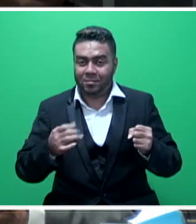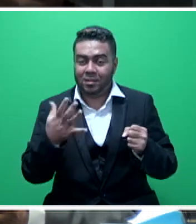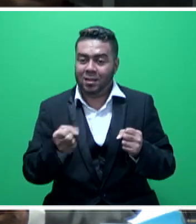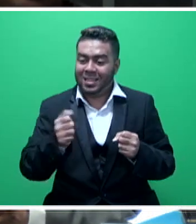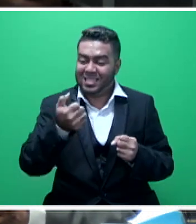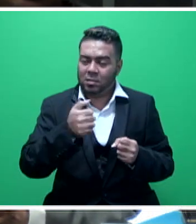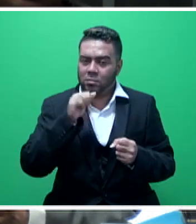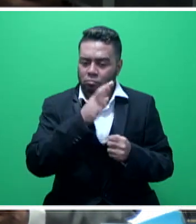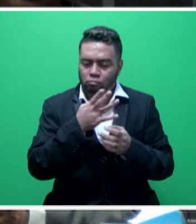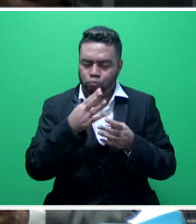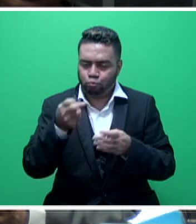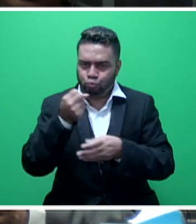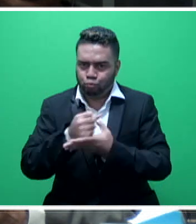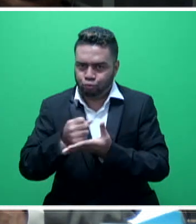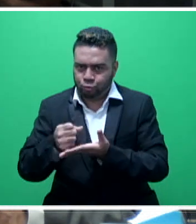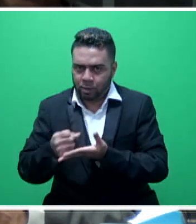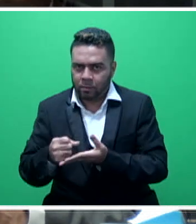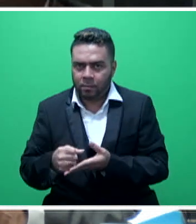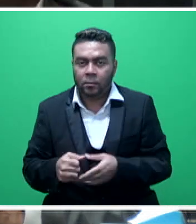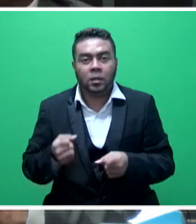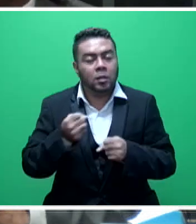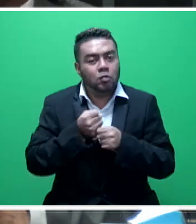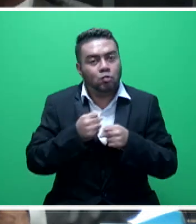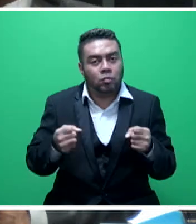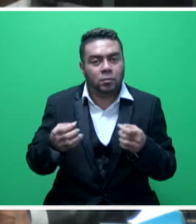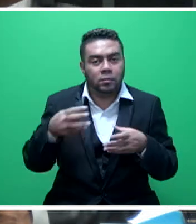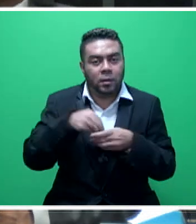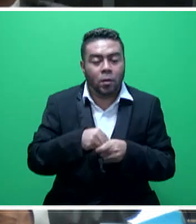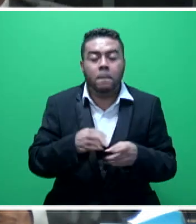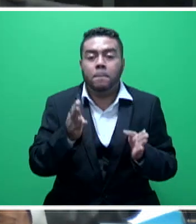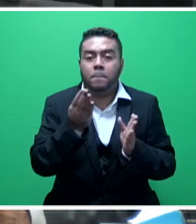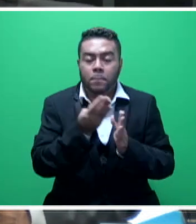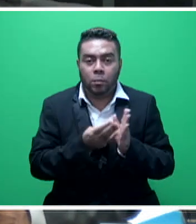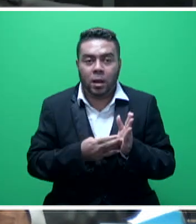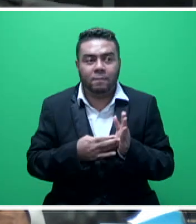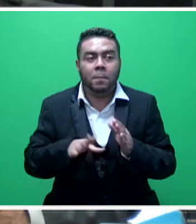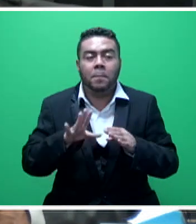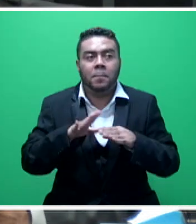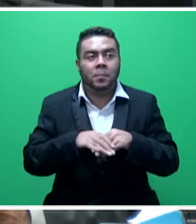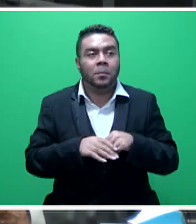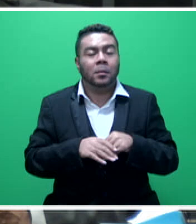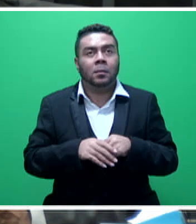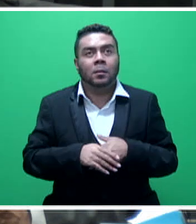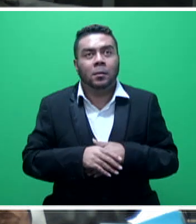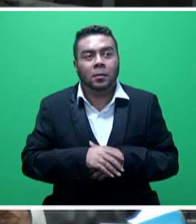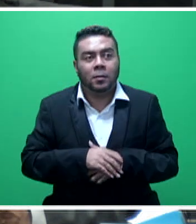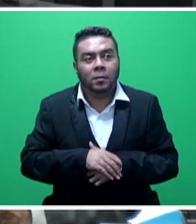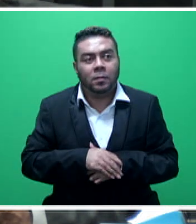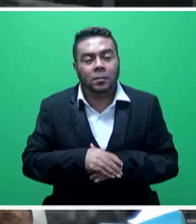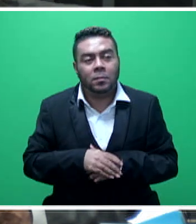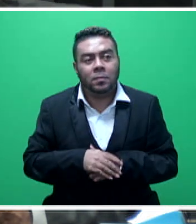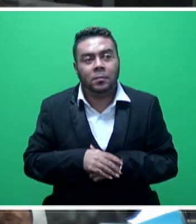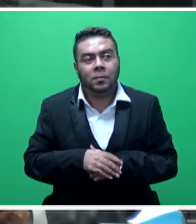that I talked about before: the strong and effective border control measures, the multi-agency contact tracing and quarantine